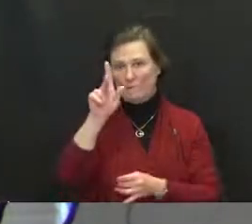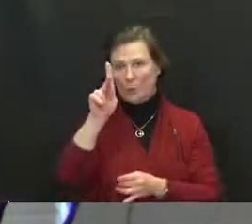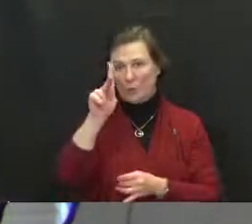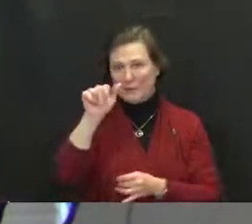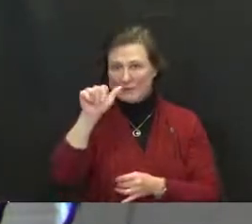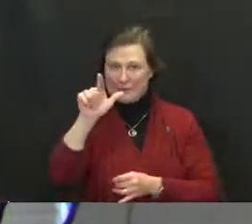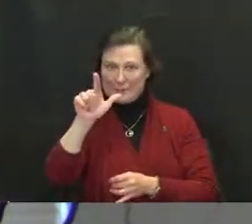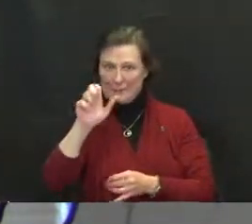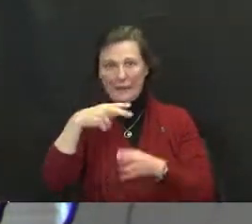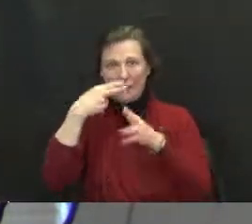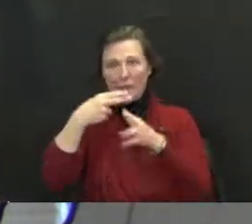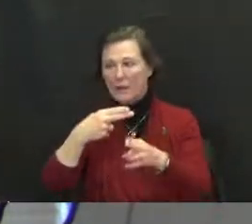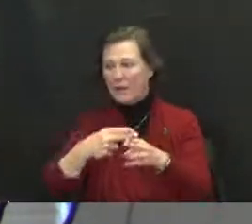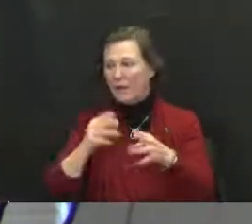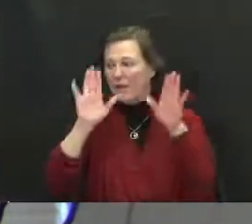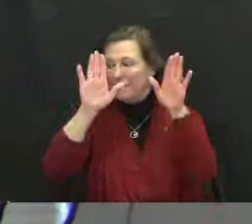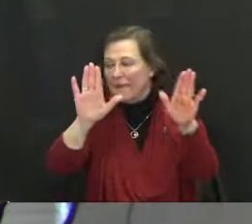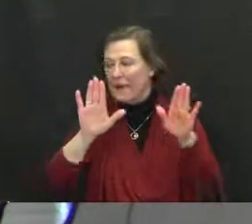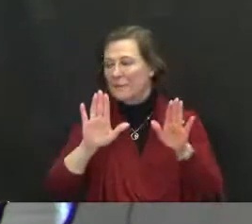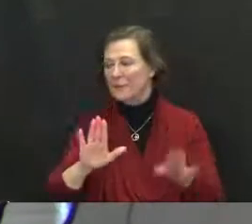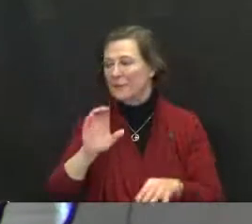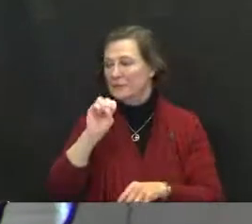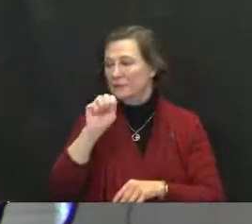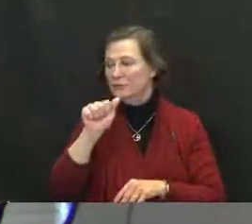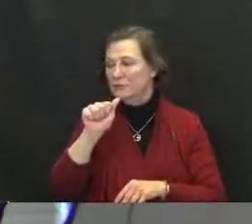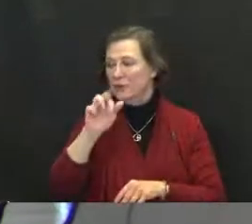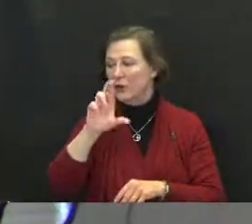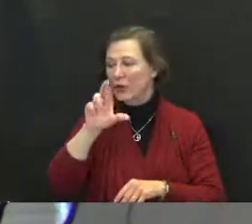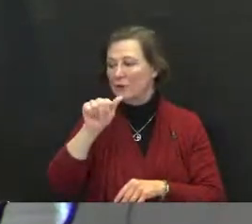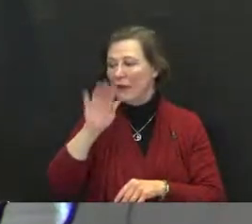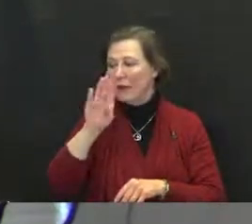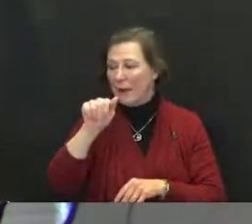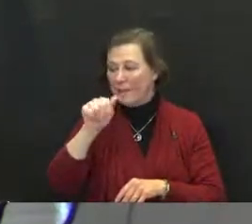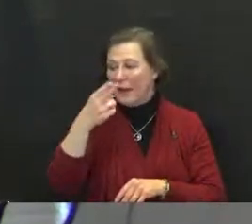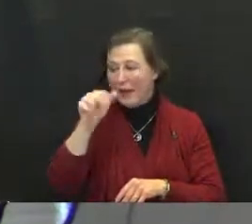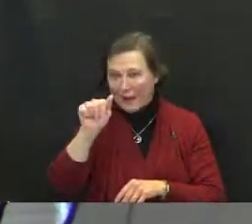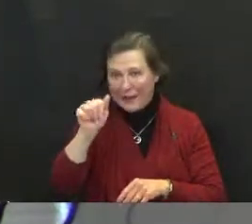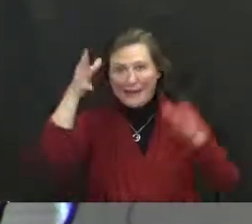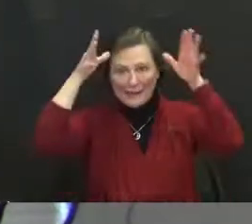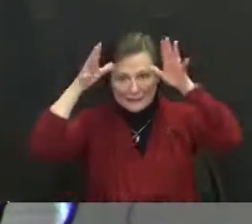Fabulous Sharaba Deer, retold by Monty McKeever.